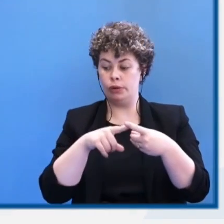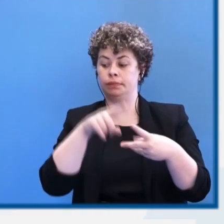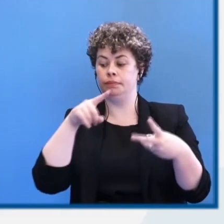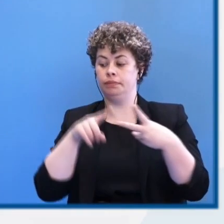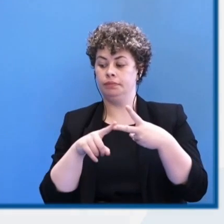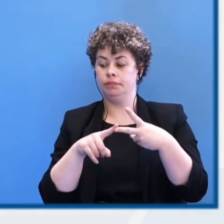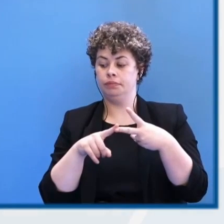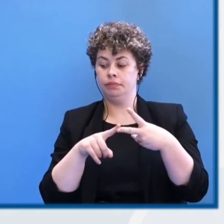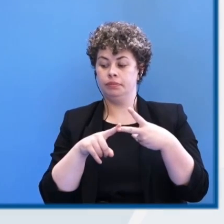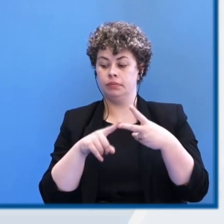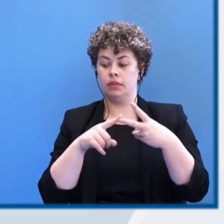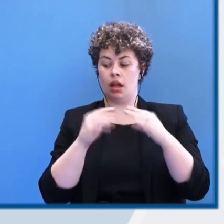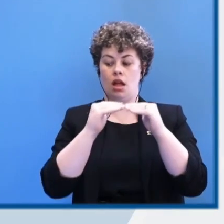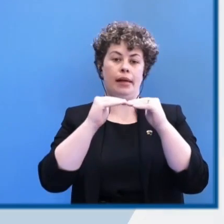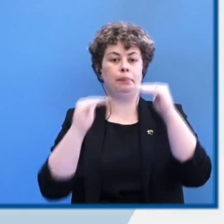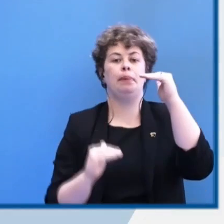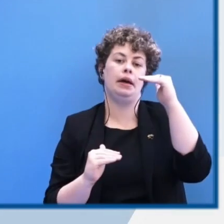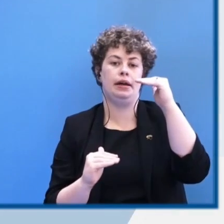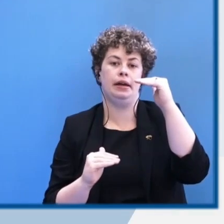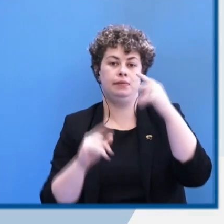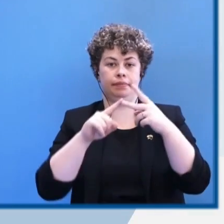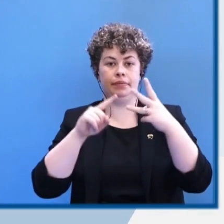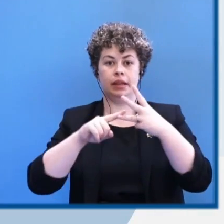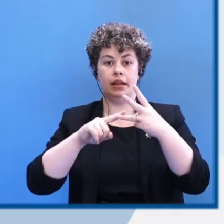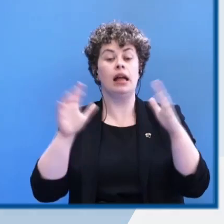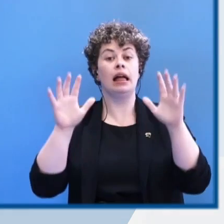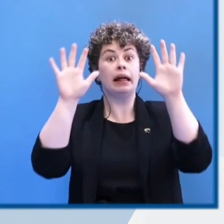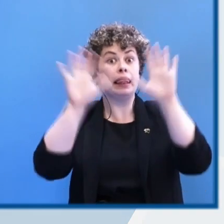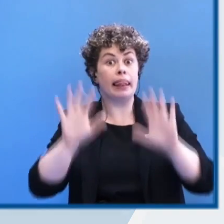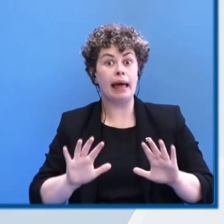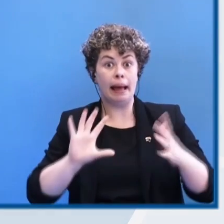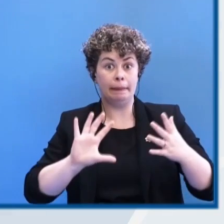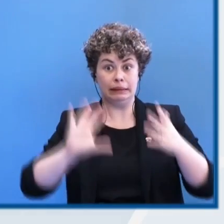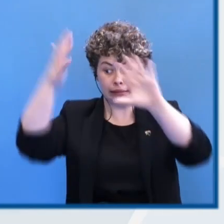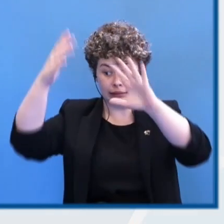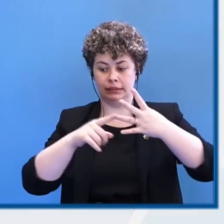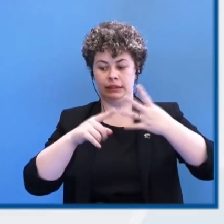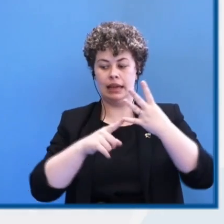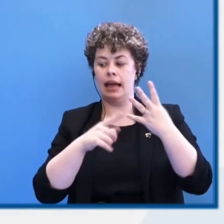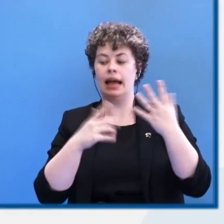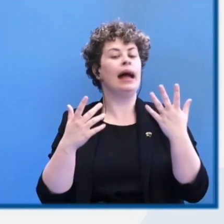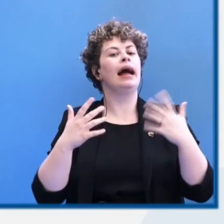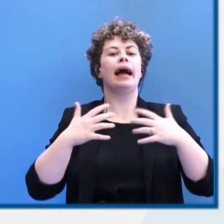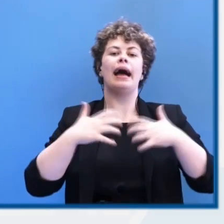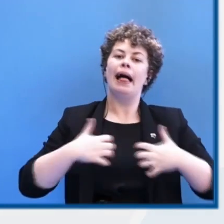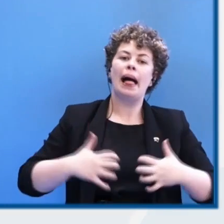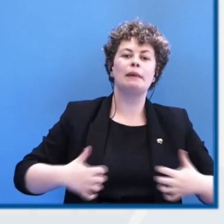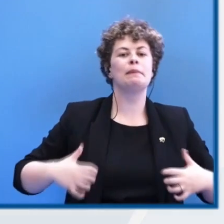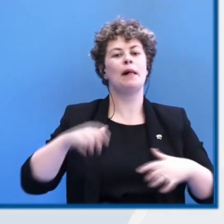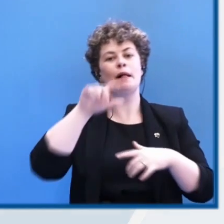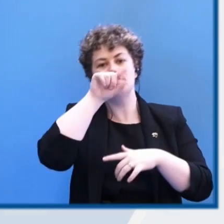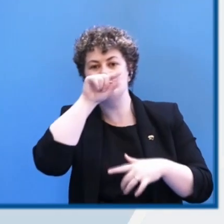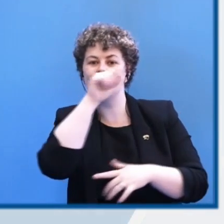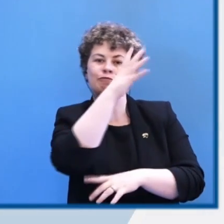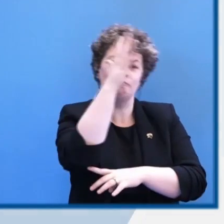diversity. Further, many of the problems that face us in trying to improve human